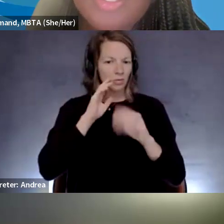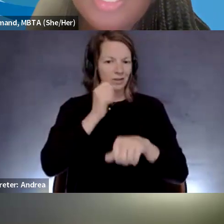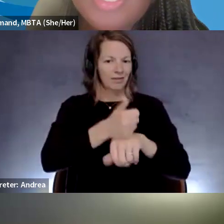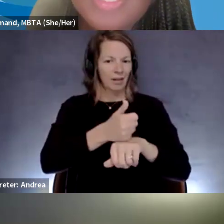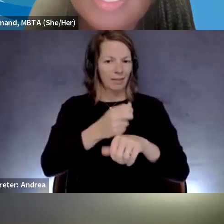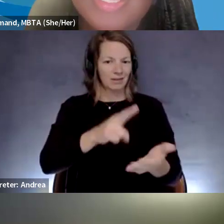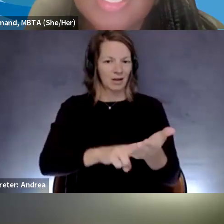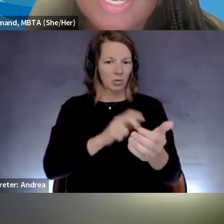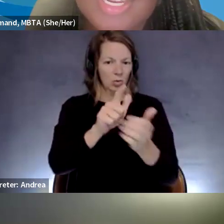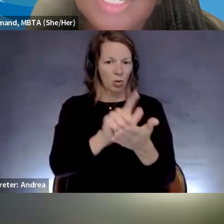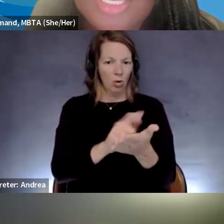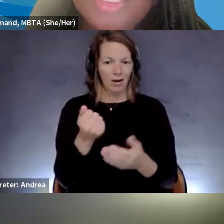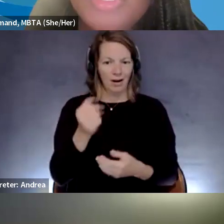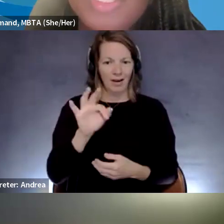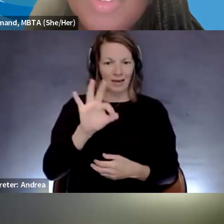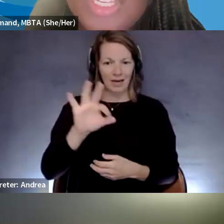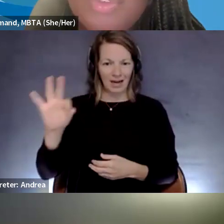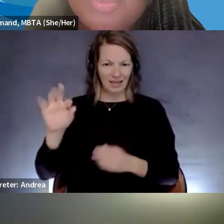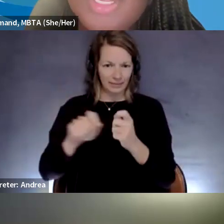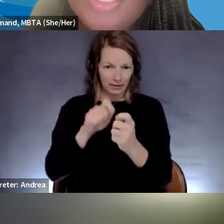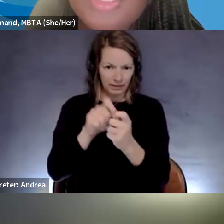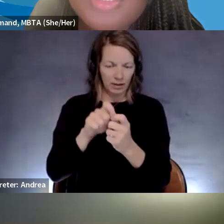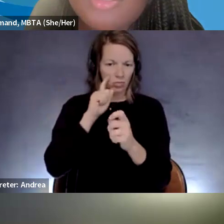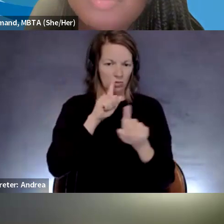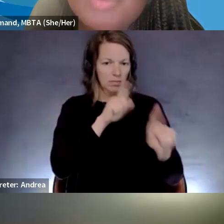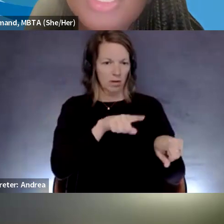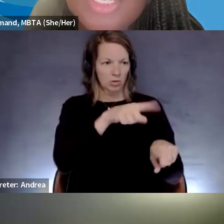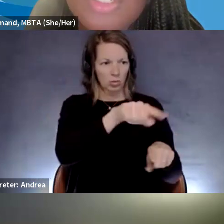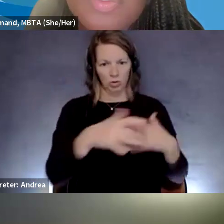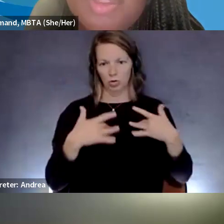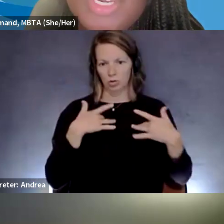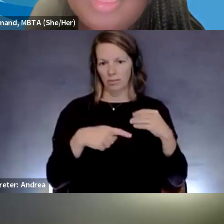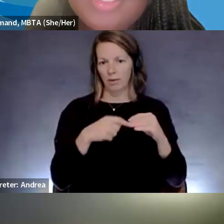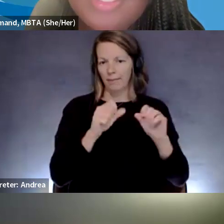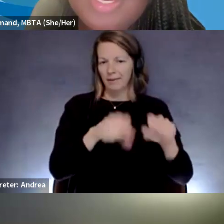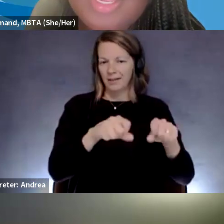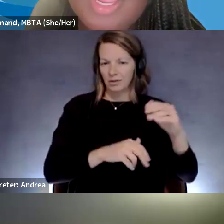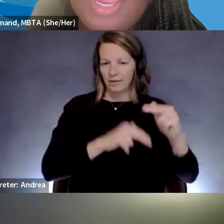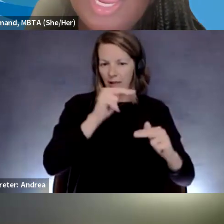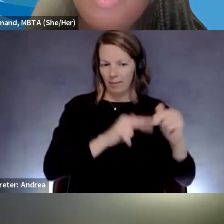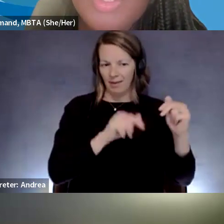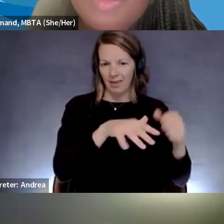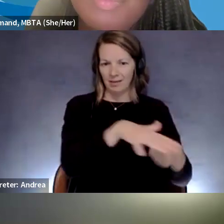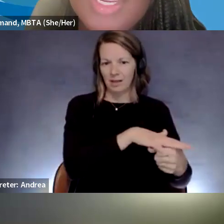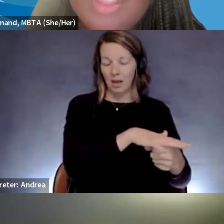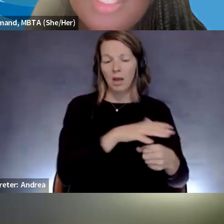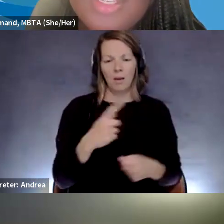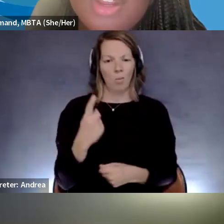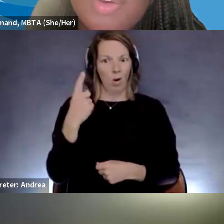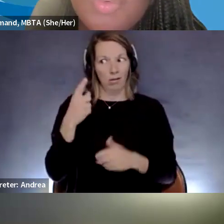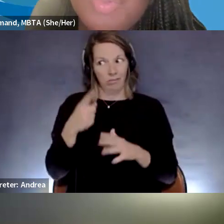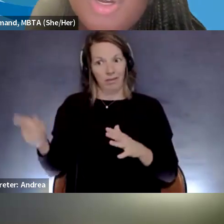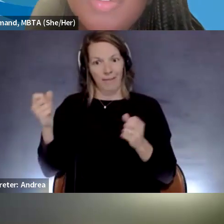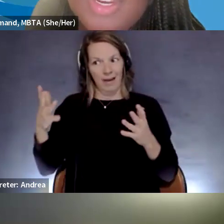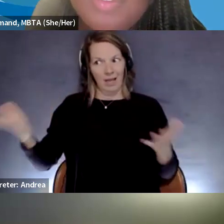into law in 1999, specifically in response to concerns about potential development at this site. I'm one of the many on this